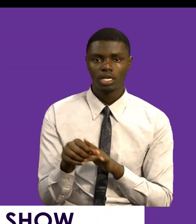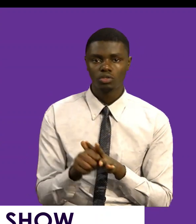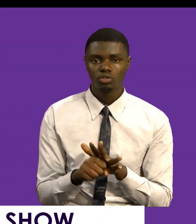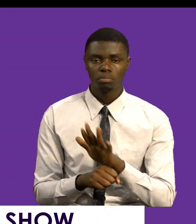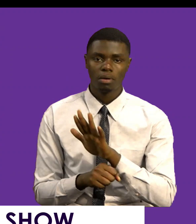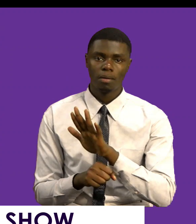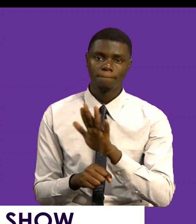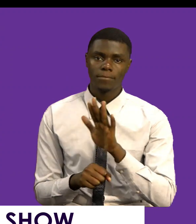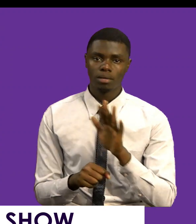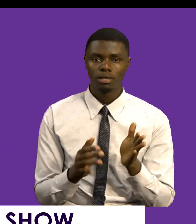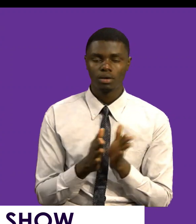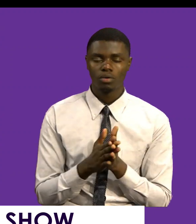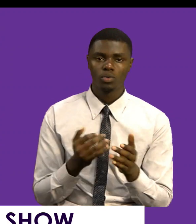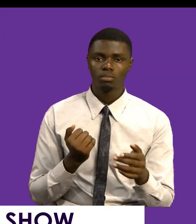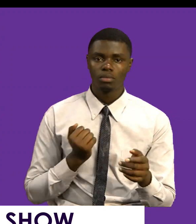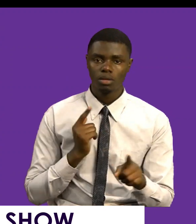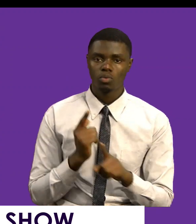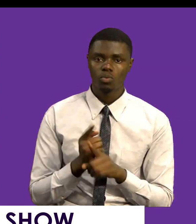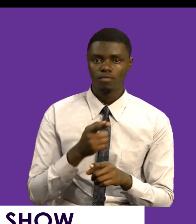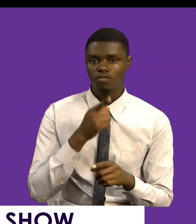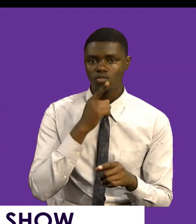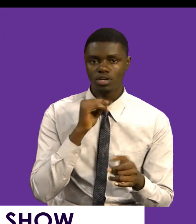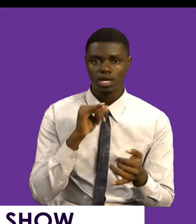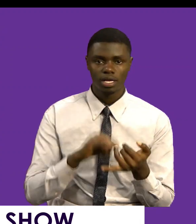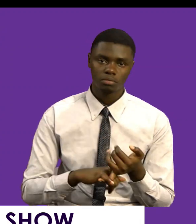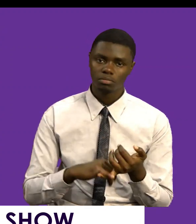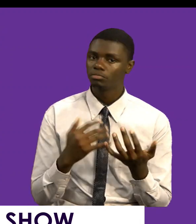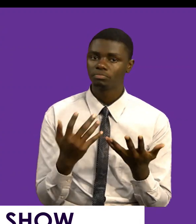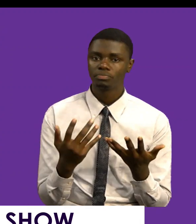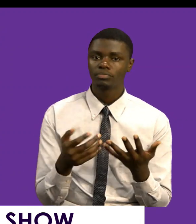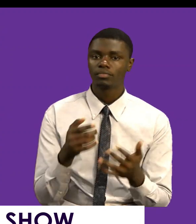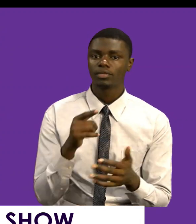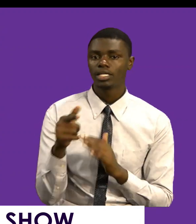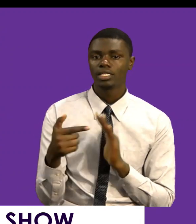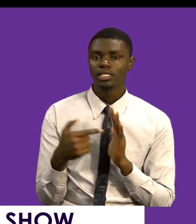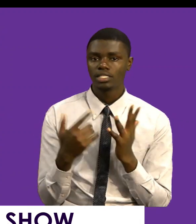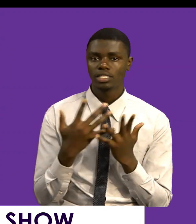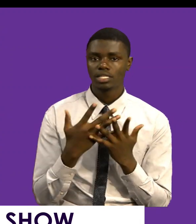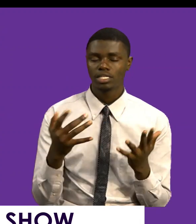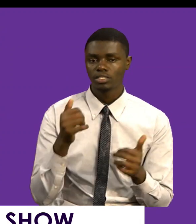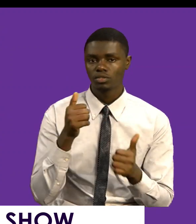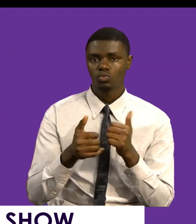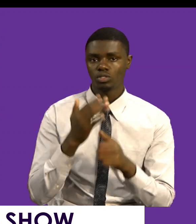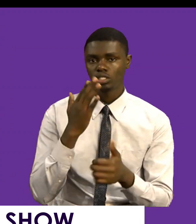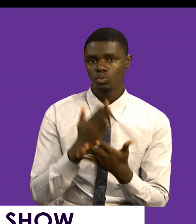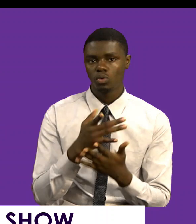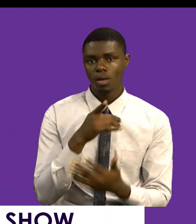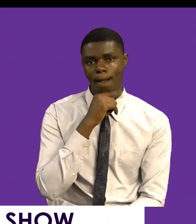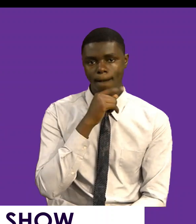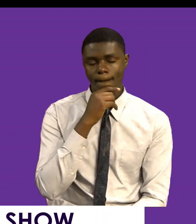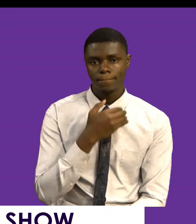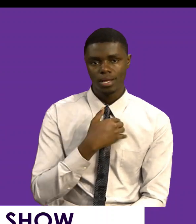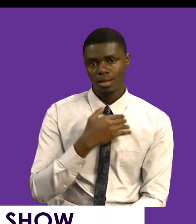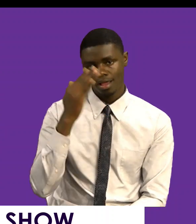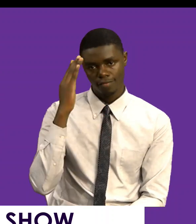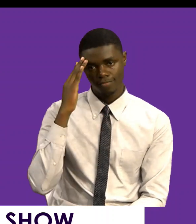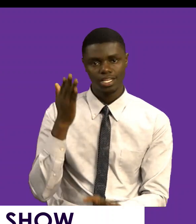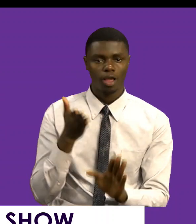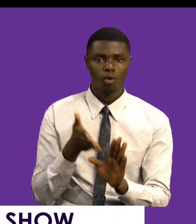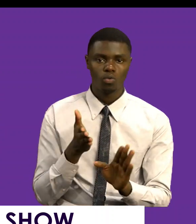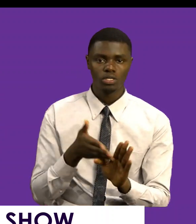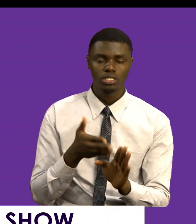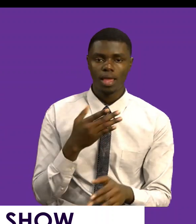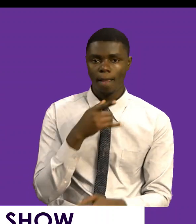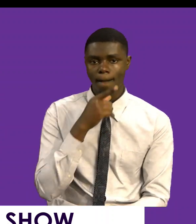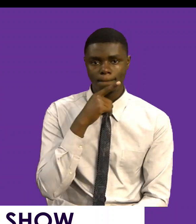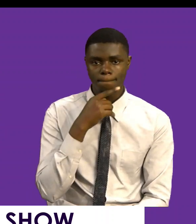relationship with your spouse, with your boyfriend, with your girlfriend. These are things that are real. Men have a psychology. Men